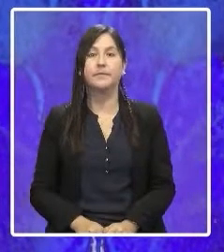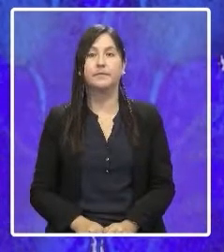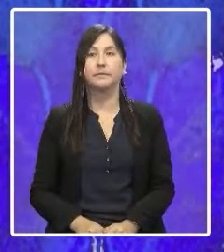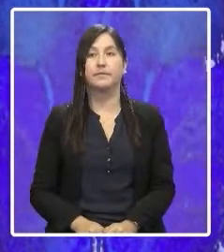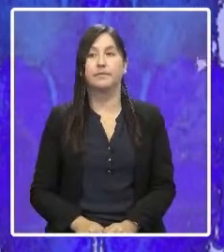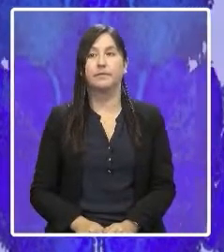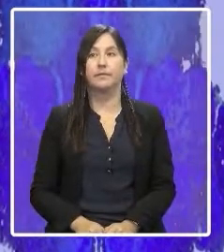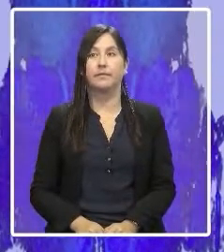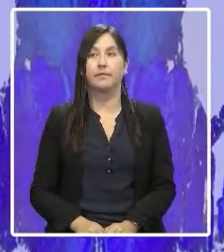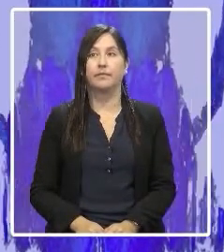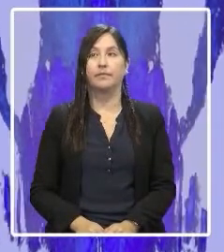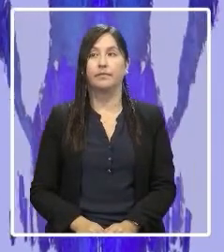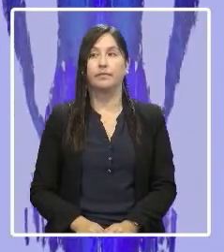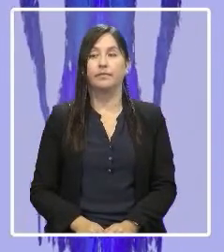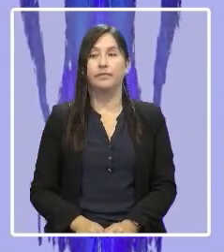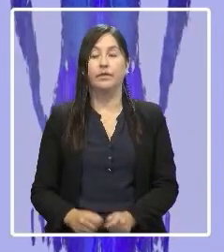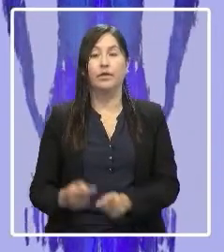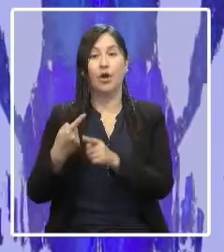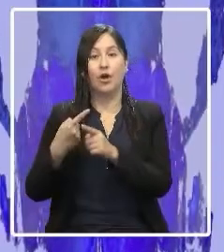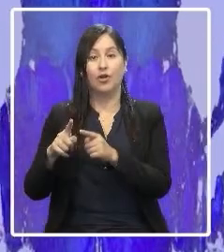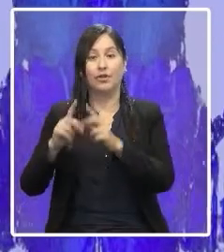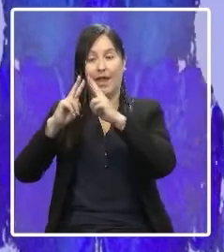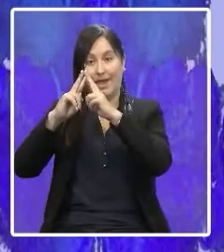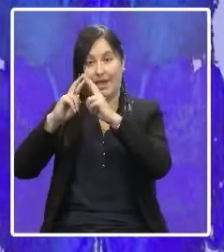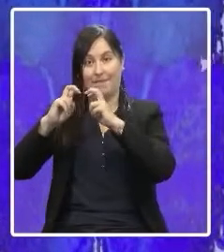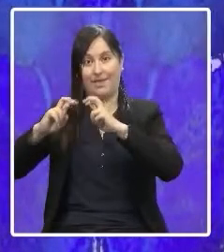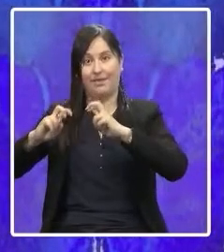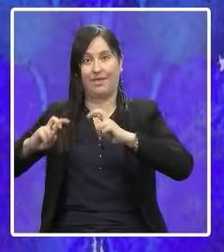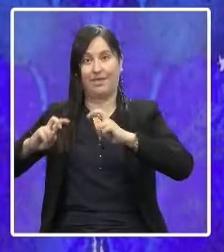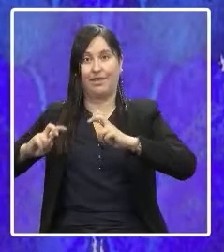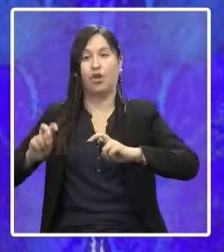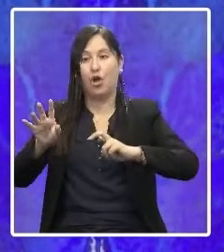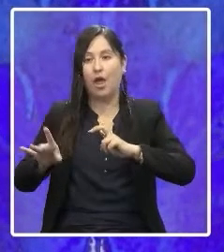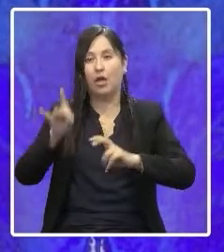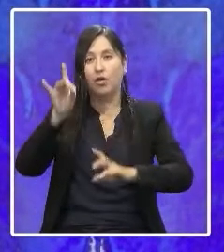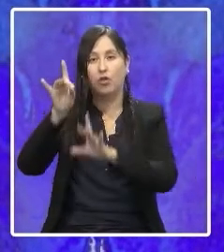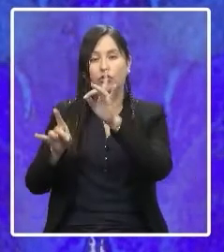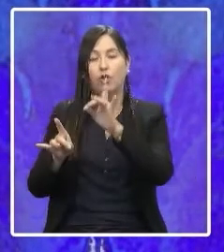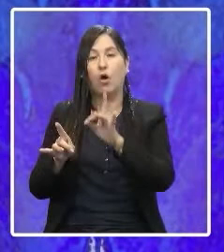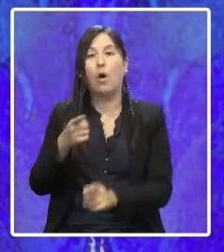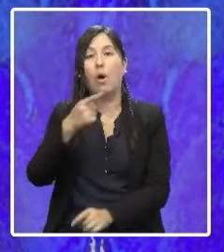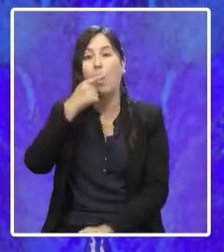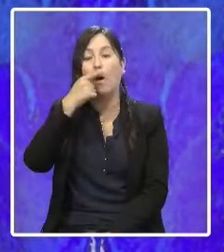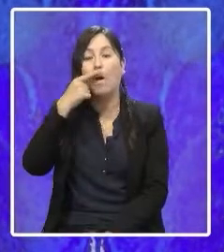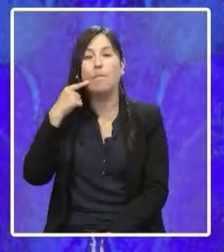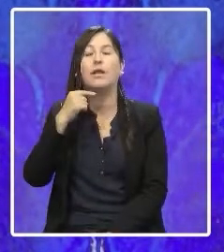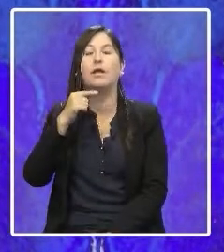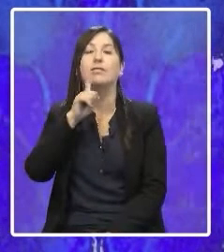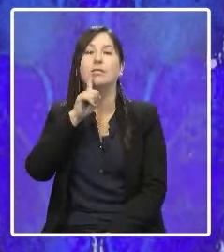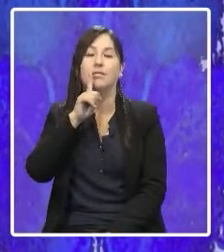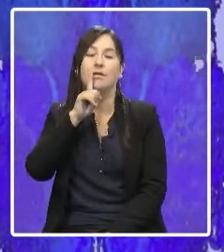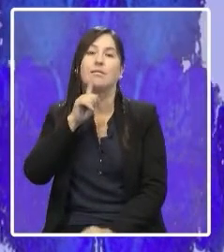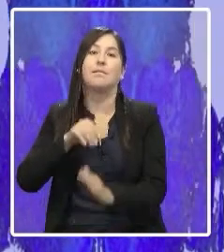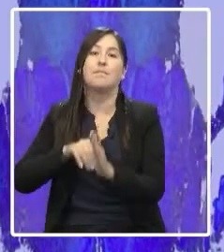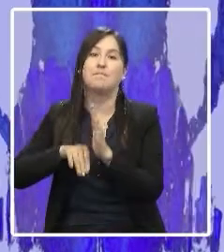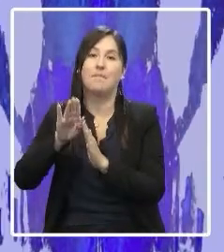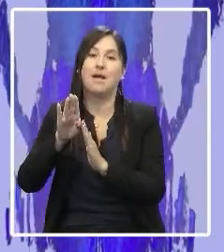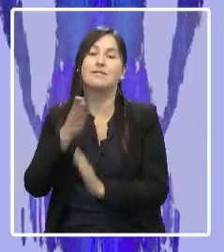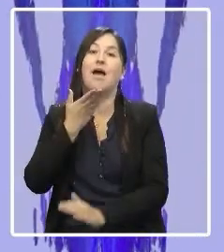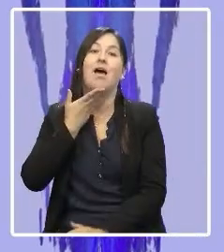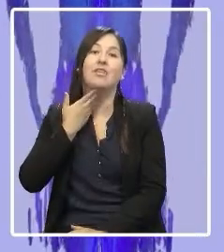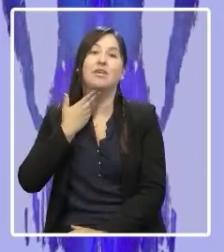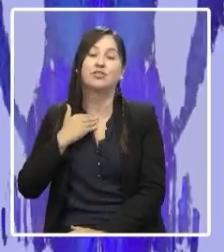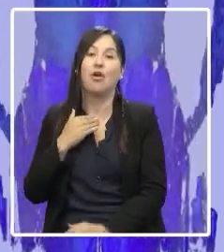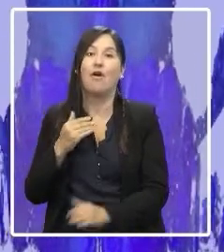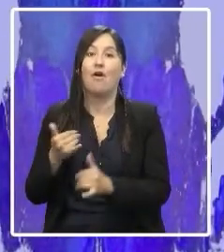about 2.5 to 1. Another study done in 2021 by Christiansen et al. Did a meta-analysis